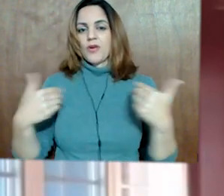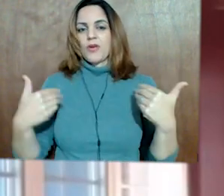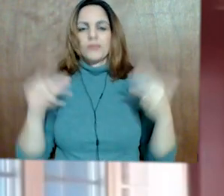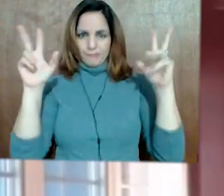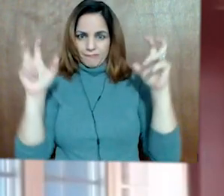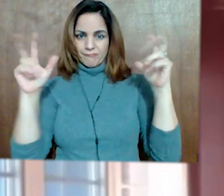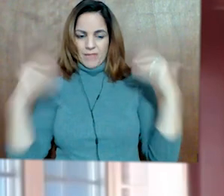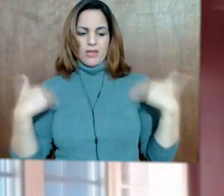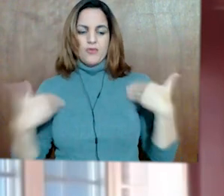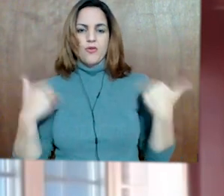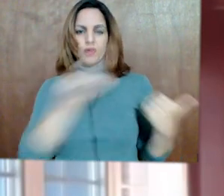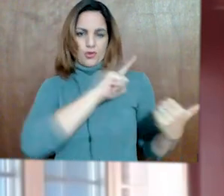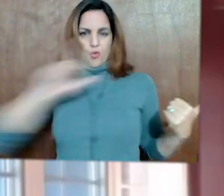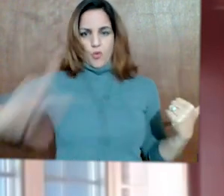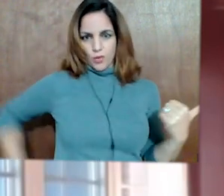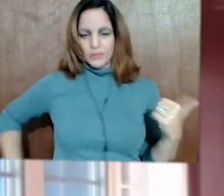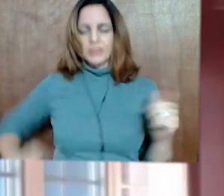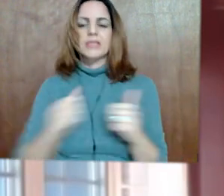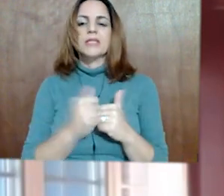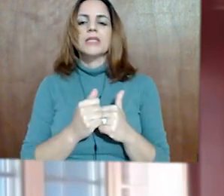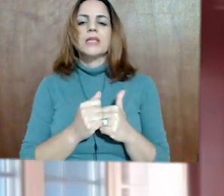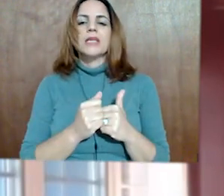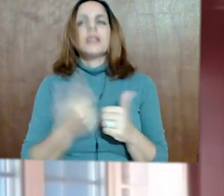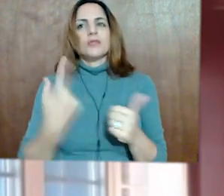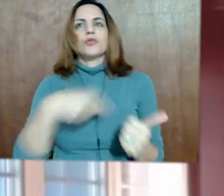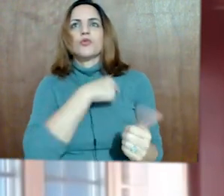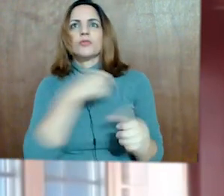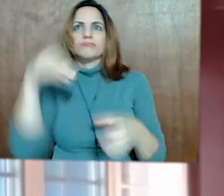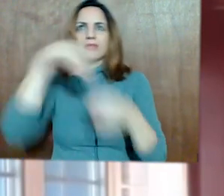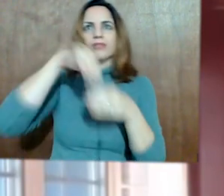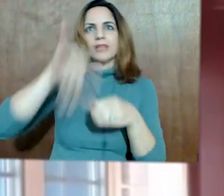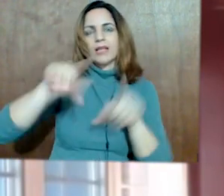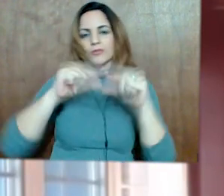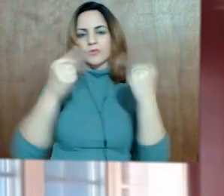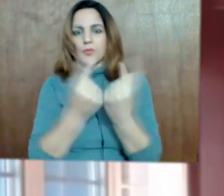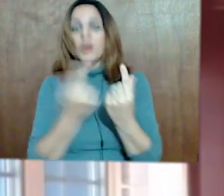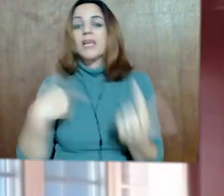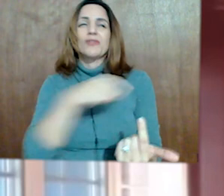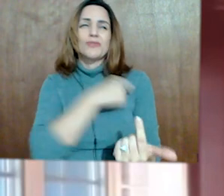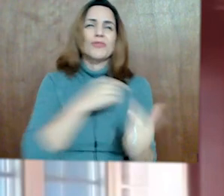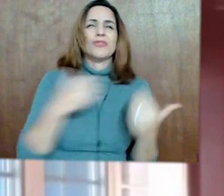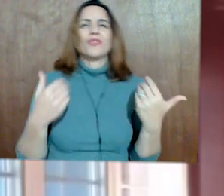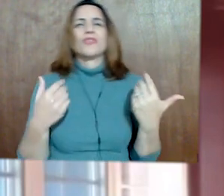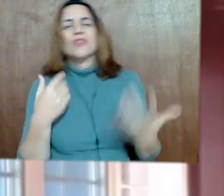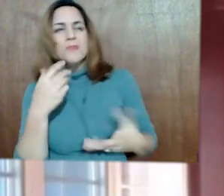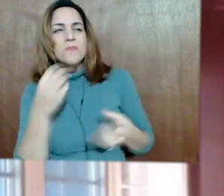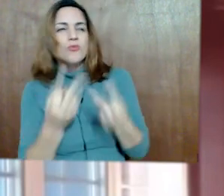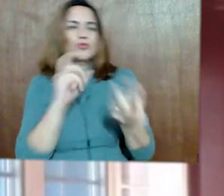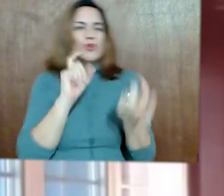And the organization was undergoing enormous upheaval and division.